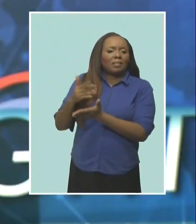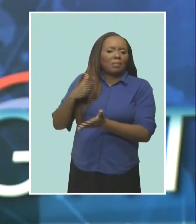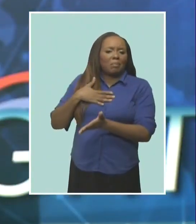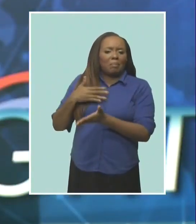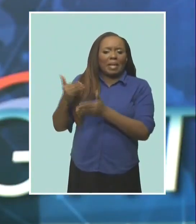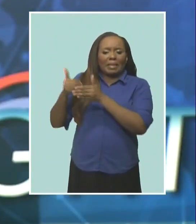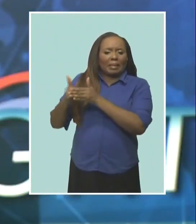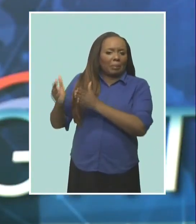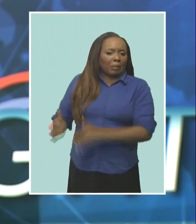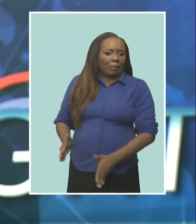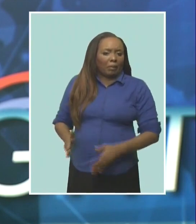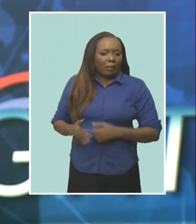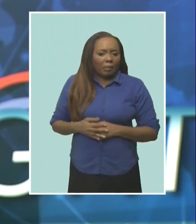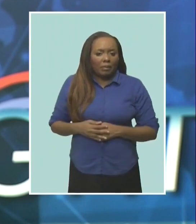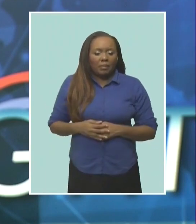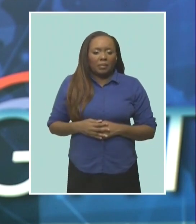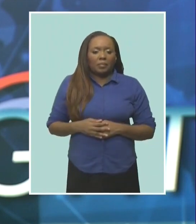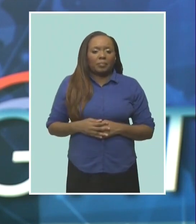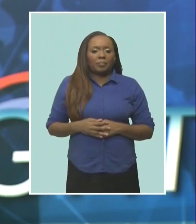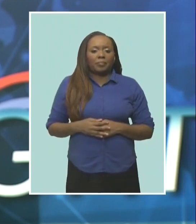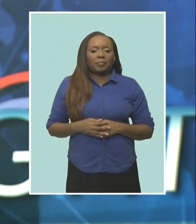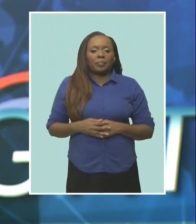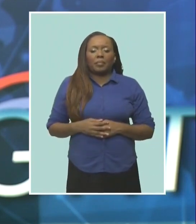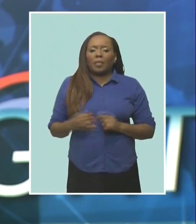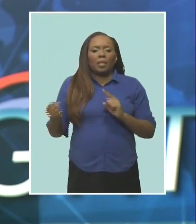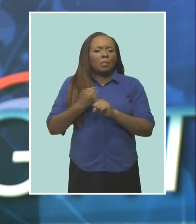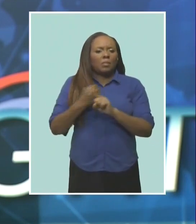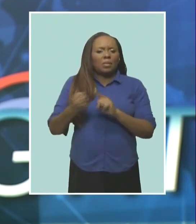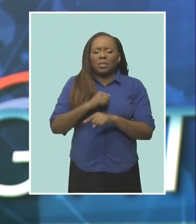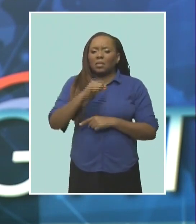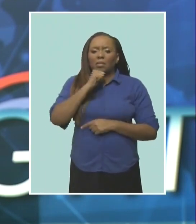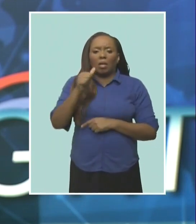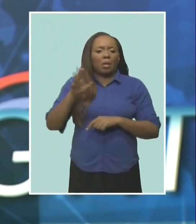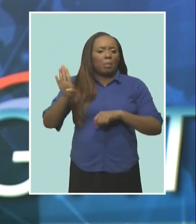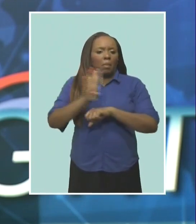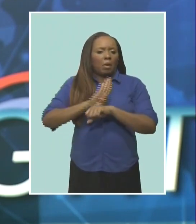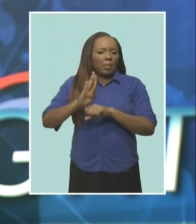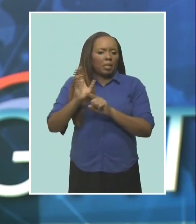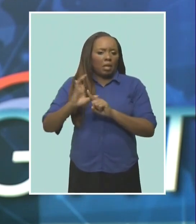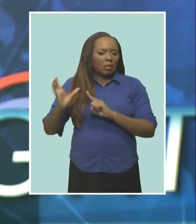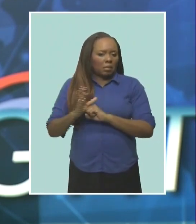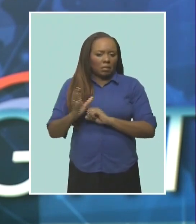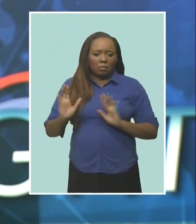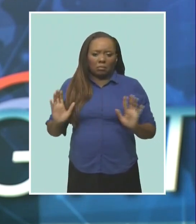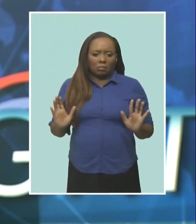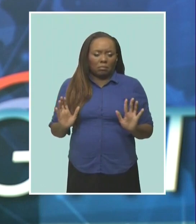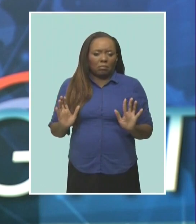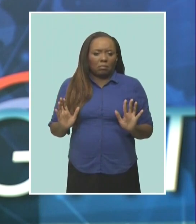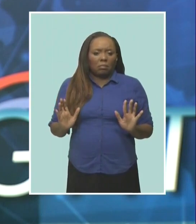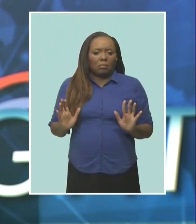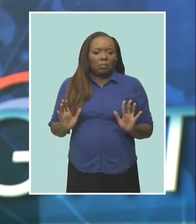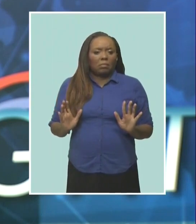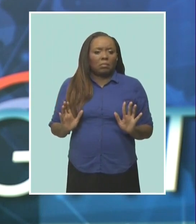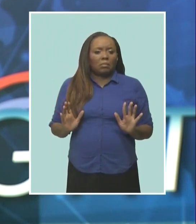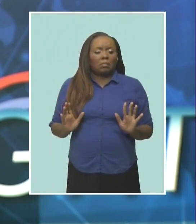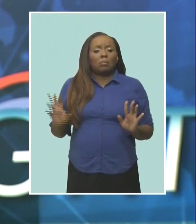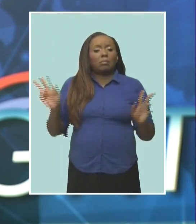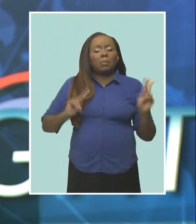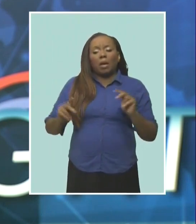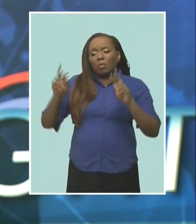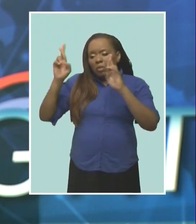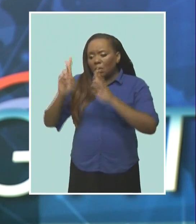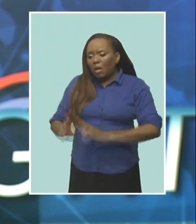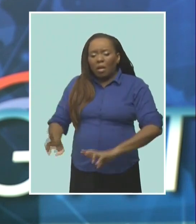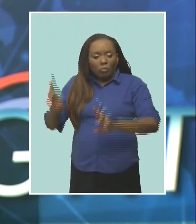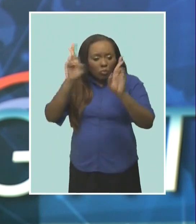Ford added that this abuse goes against the very nature of Barbadian culture, where seniors were treated with the utmost respect. She